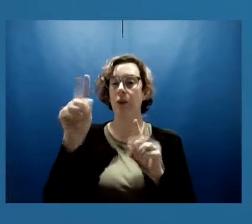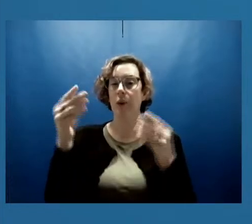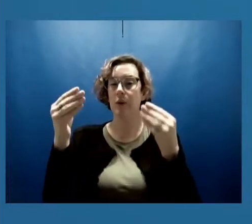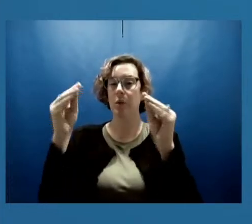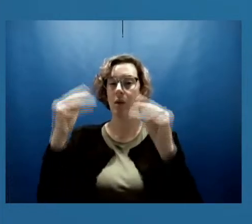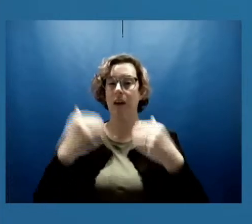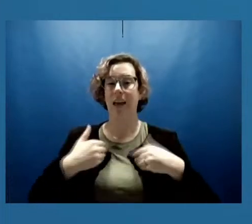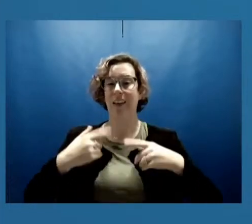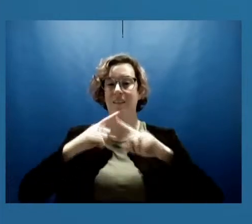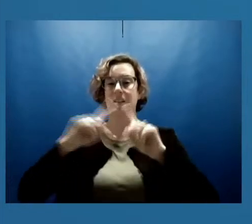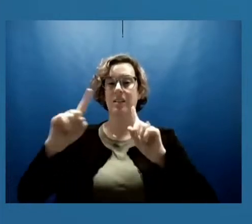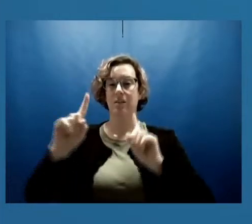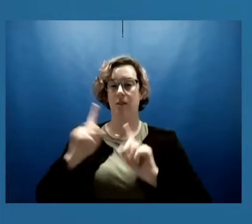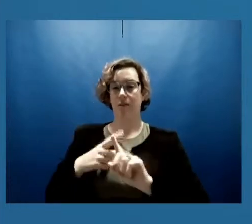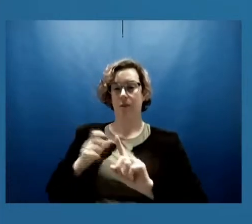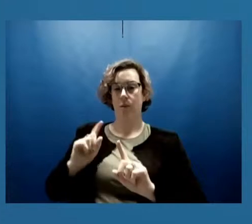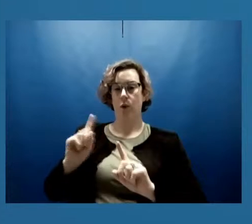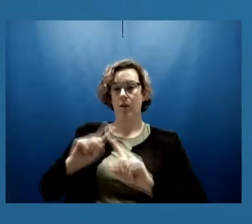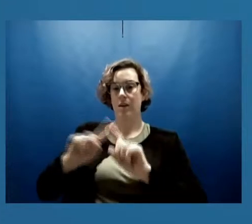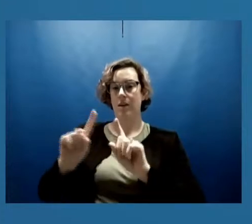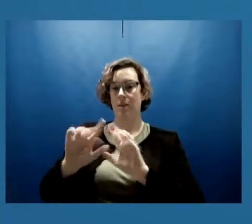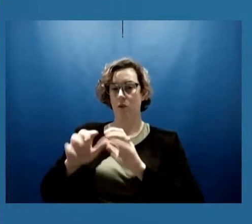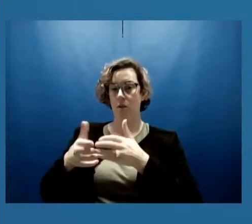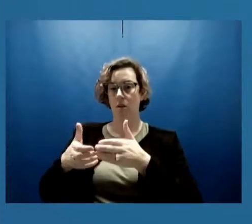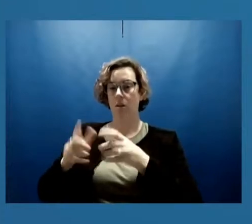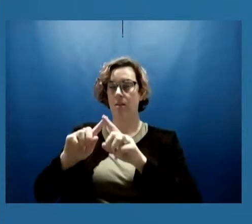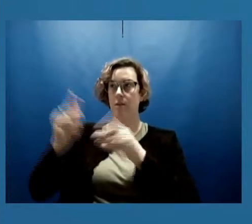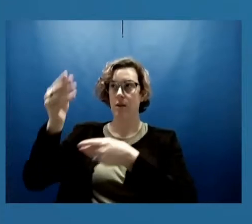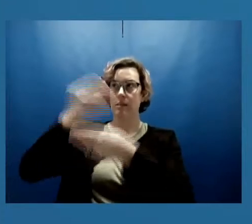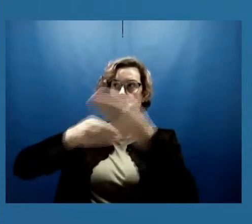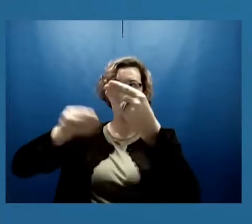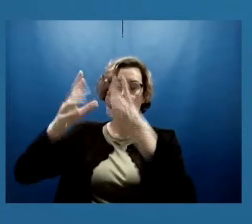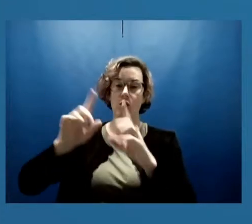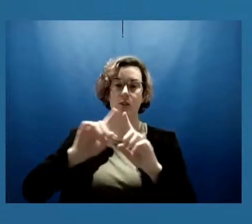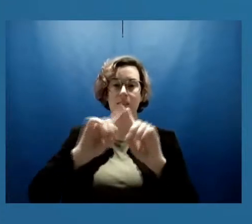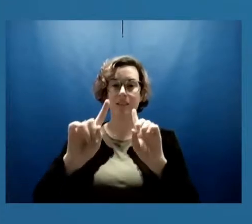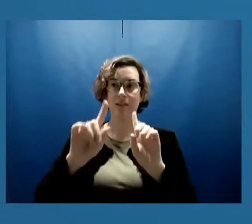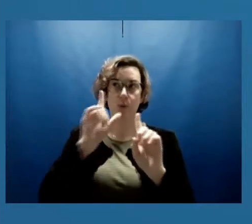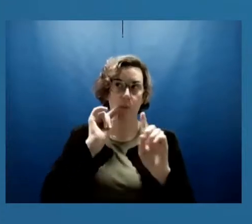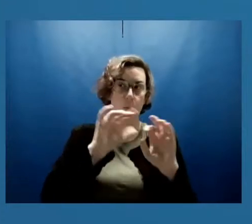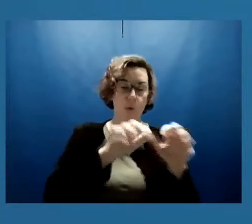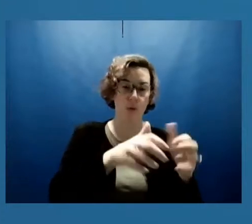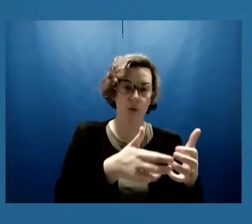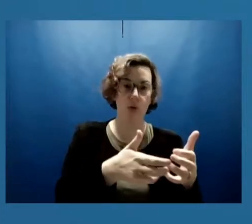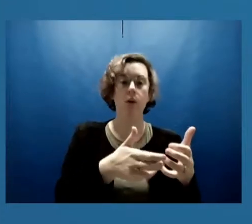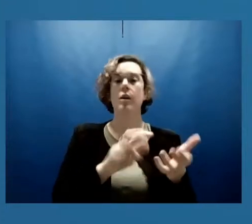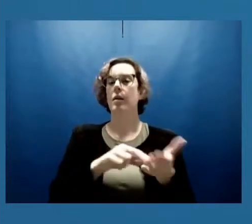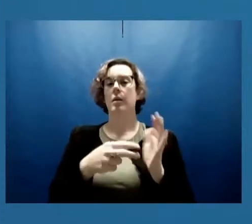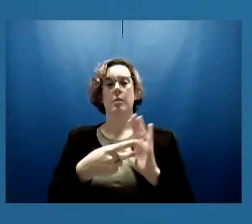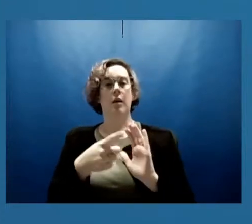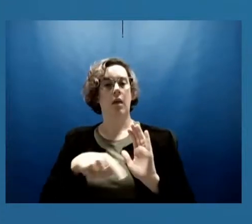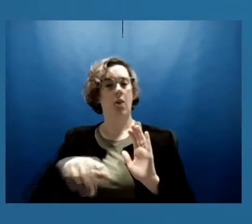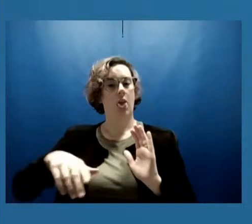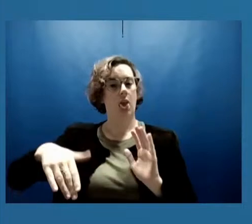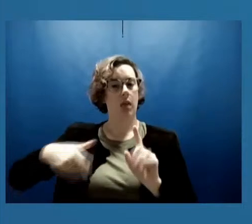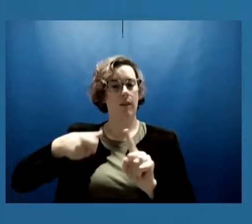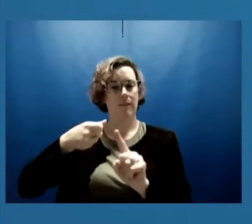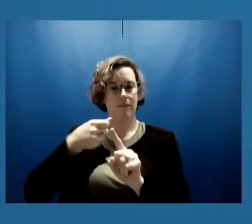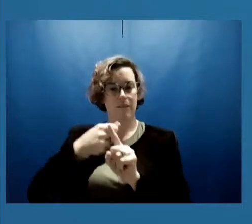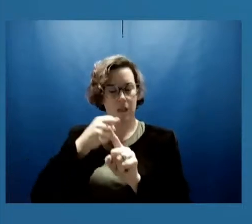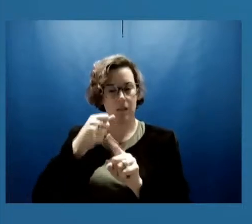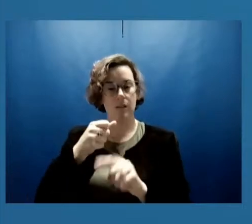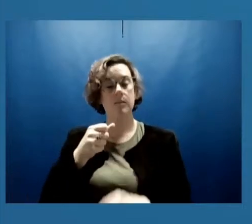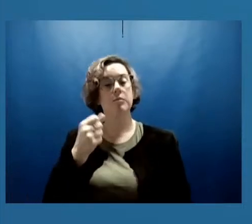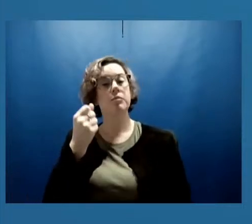different source flocks and they have different distribution companies, so they are not affected at this time. But we